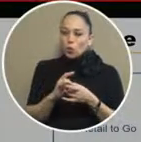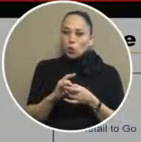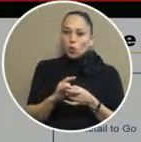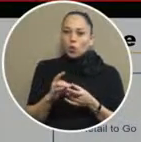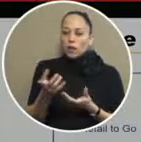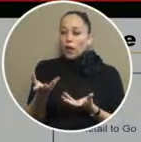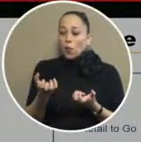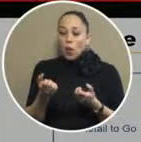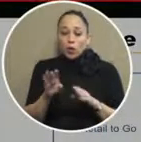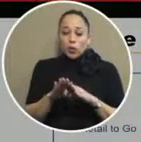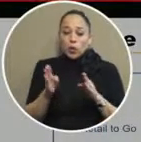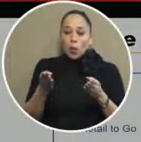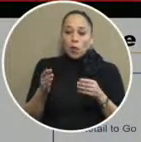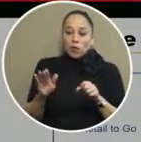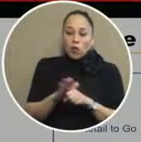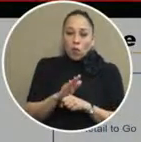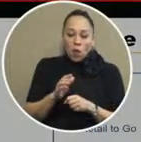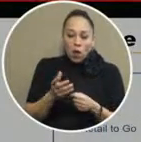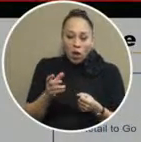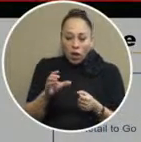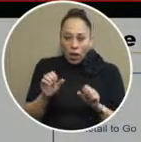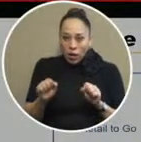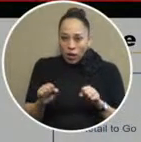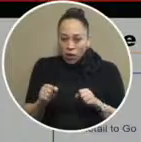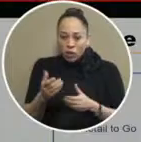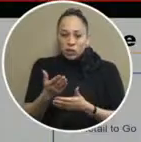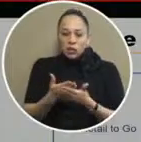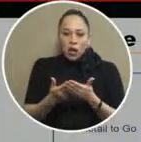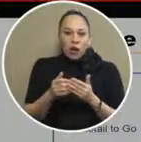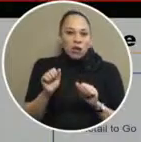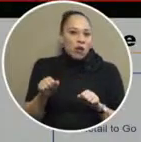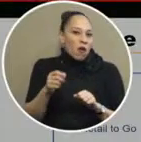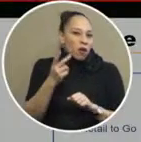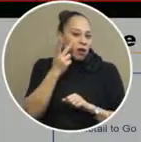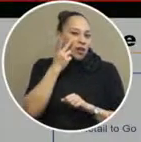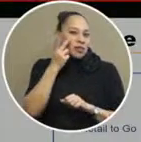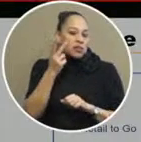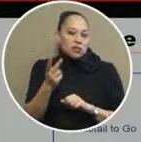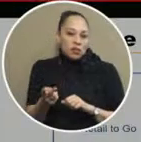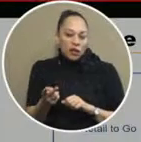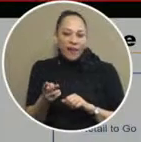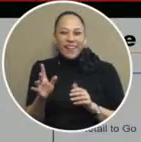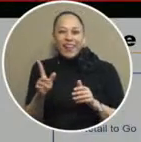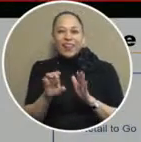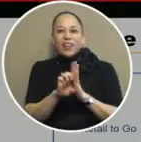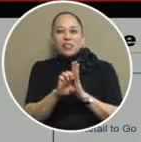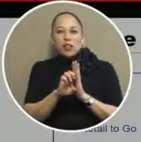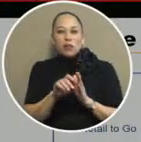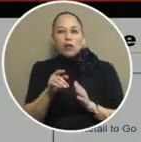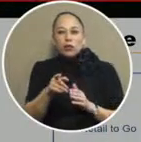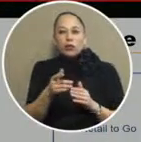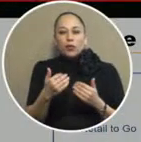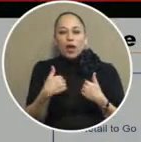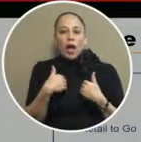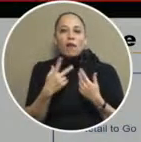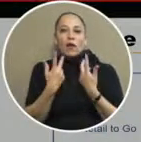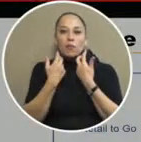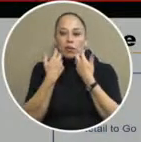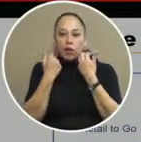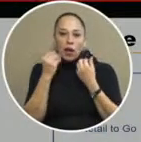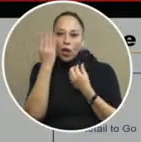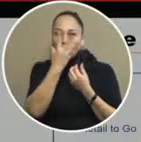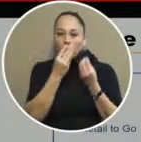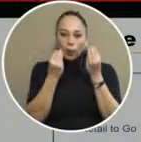whether they want to open at that capacity. So in some cases, you'll see that, as an example, even though you may have barbershops and